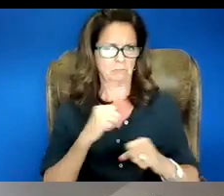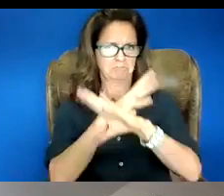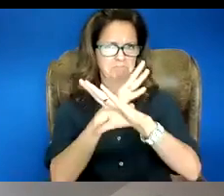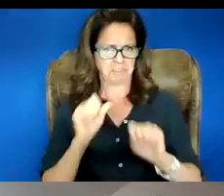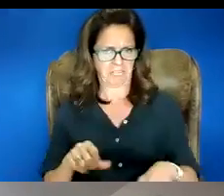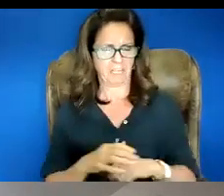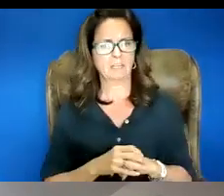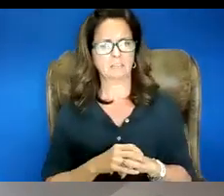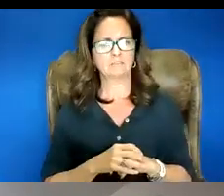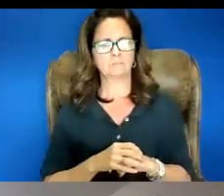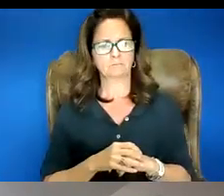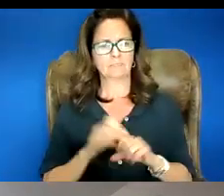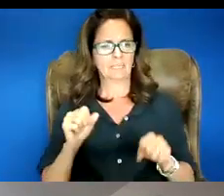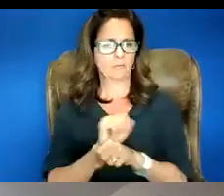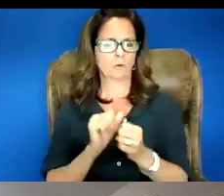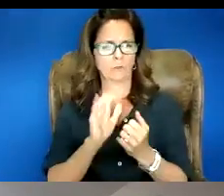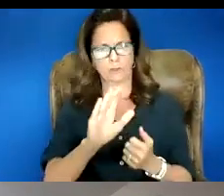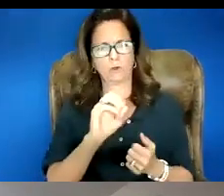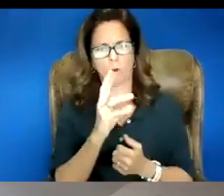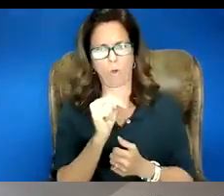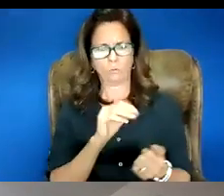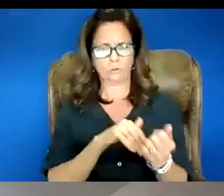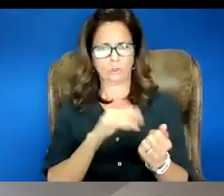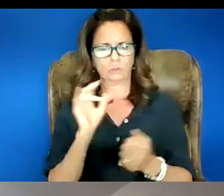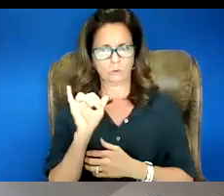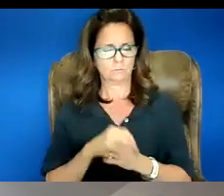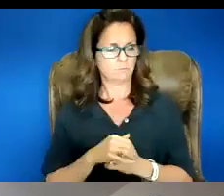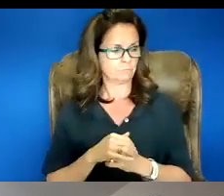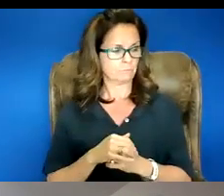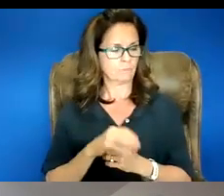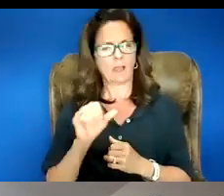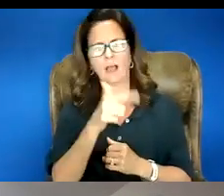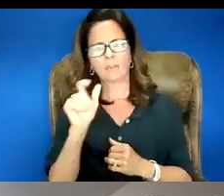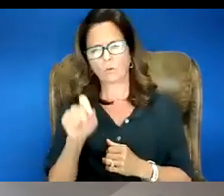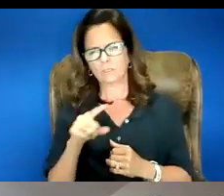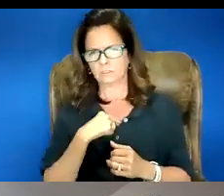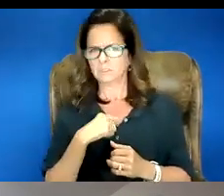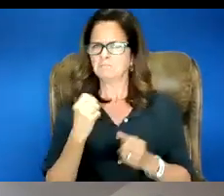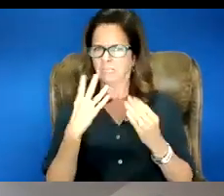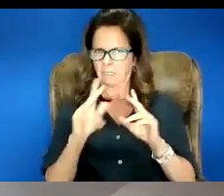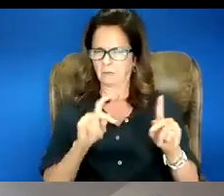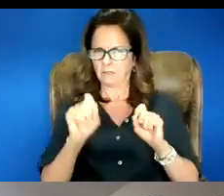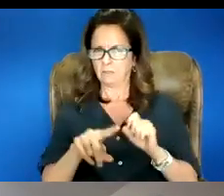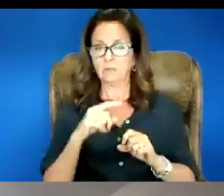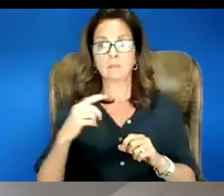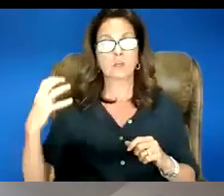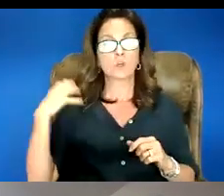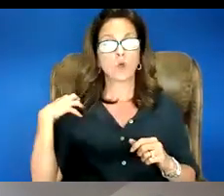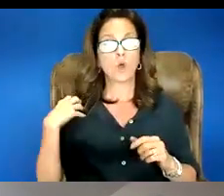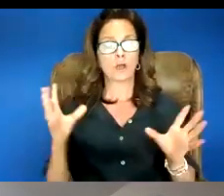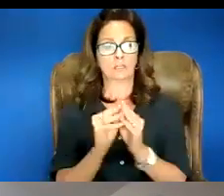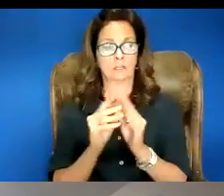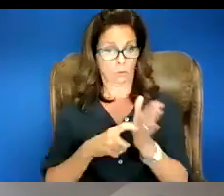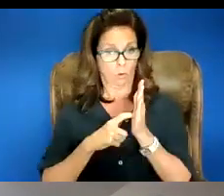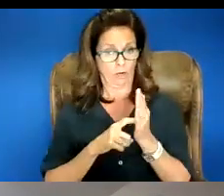Awesome. A few more questions. This one is pretty popular. Will coaching sessions be required in